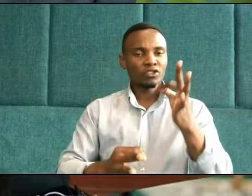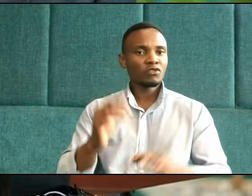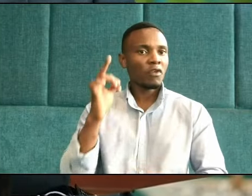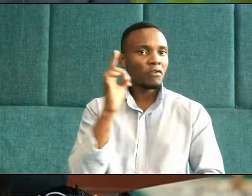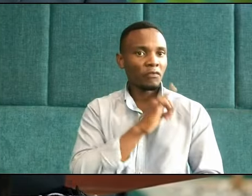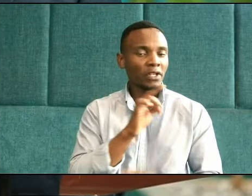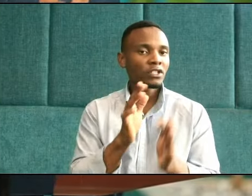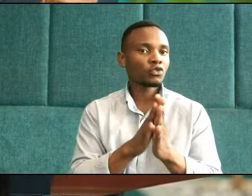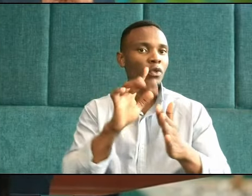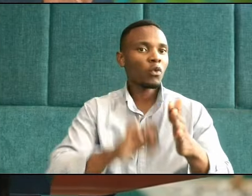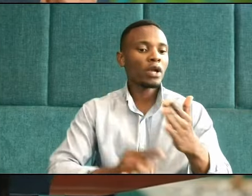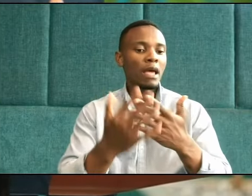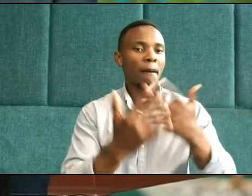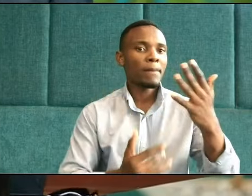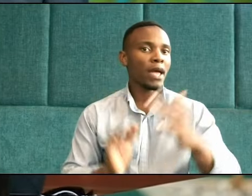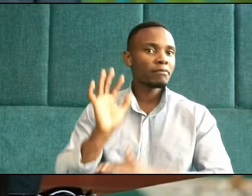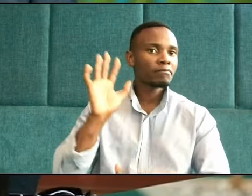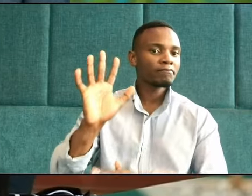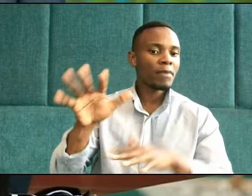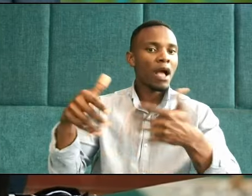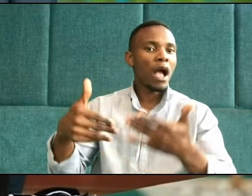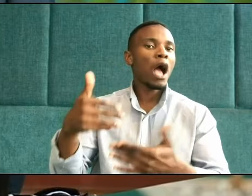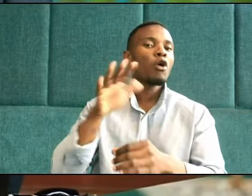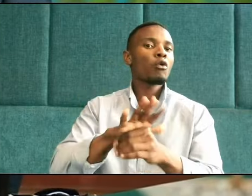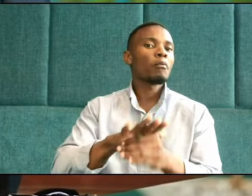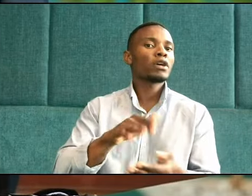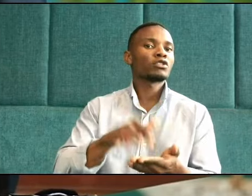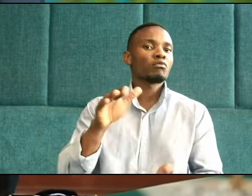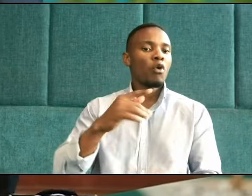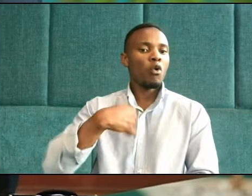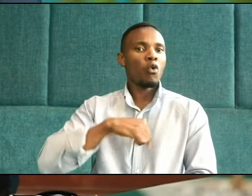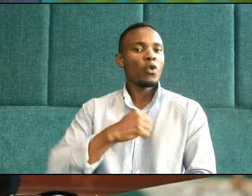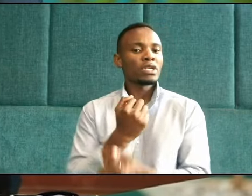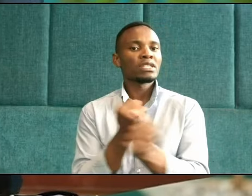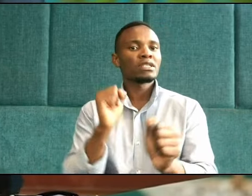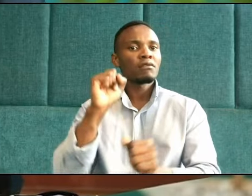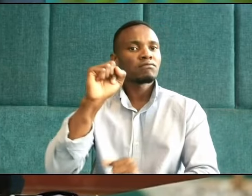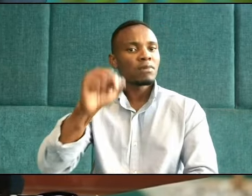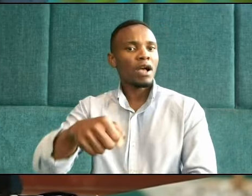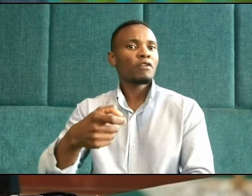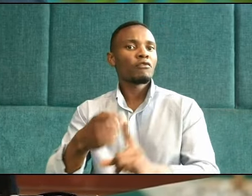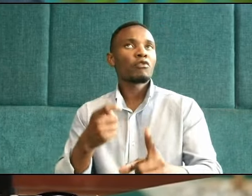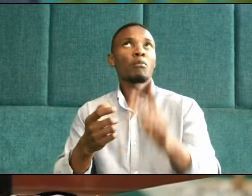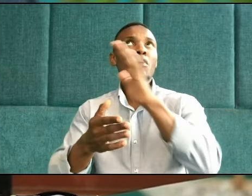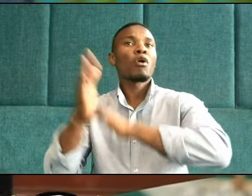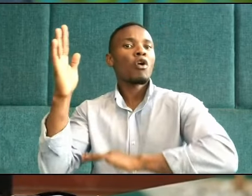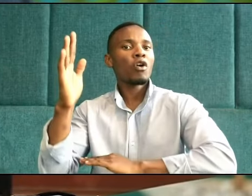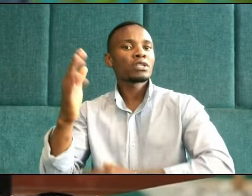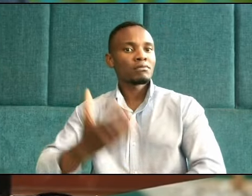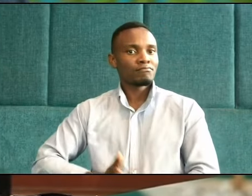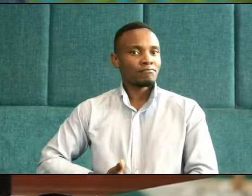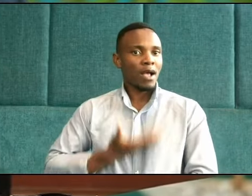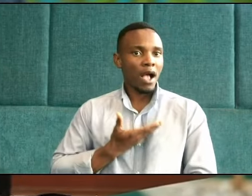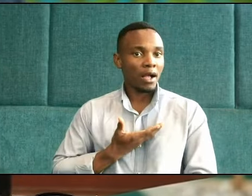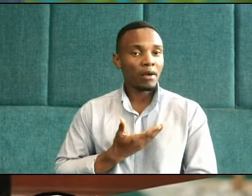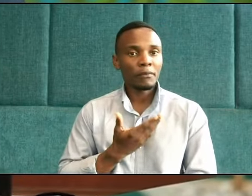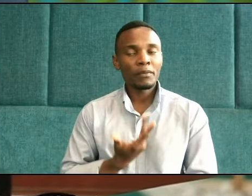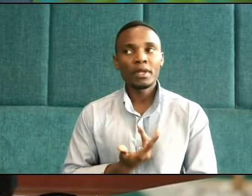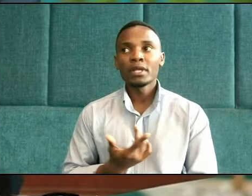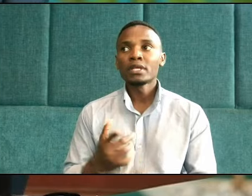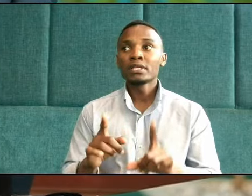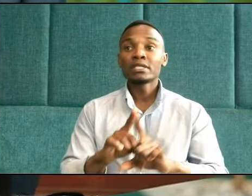blood, how much more shall we be saved from God's wrath through him? For if while